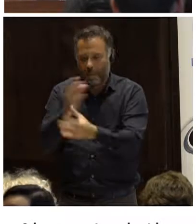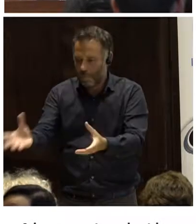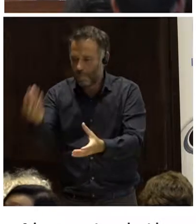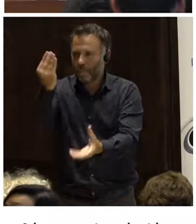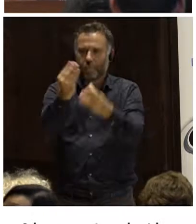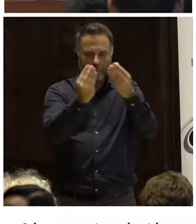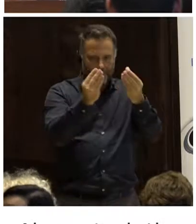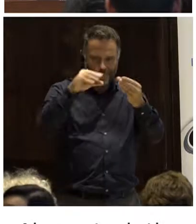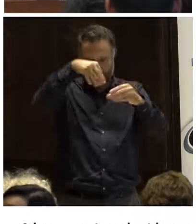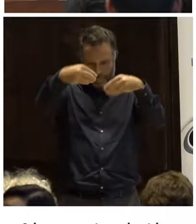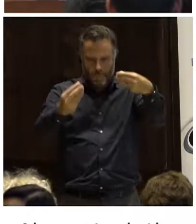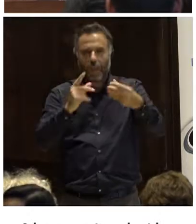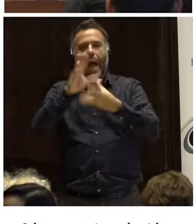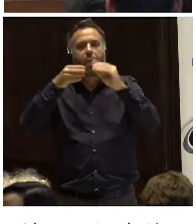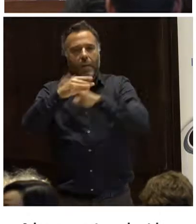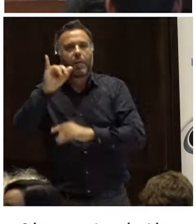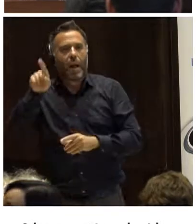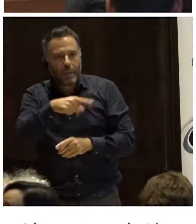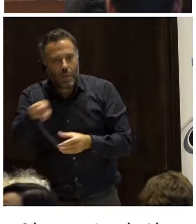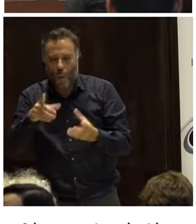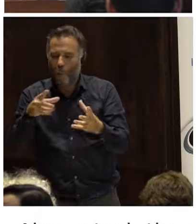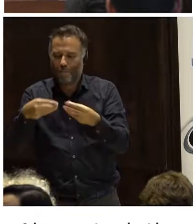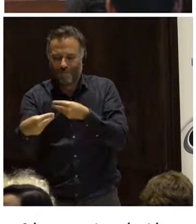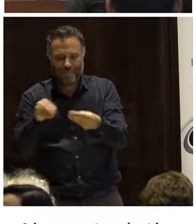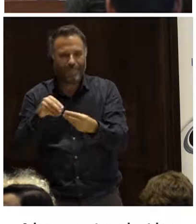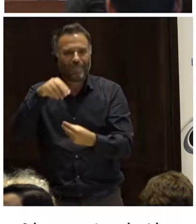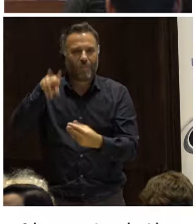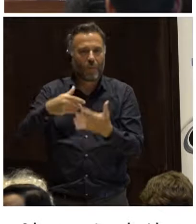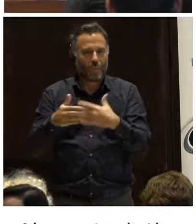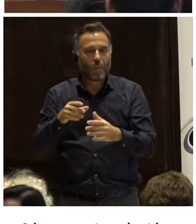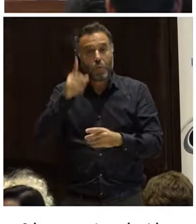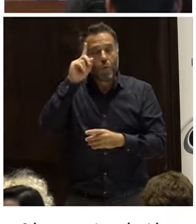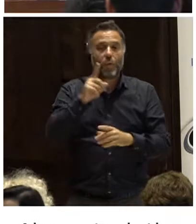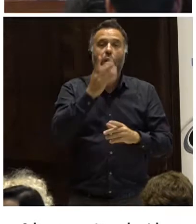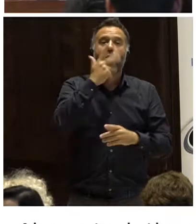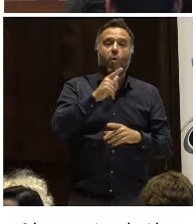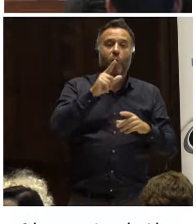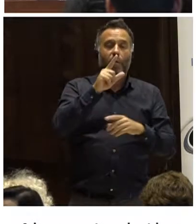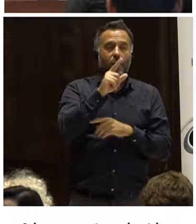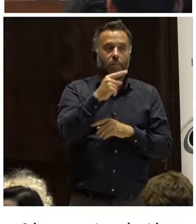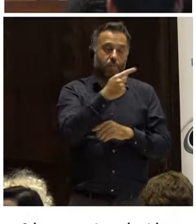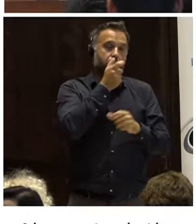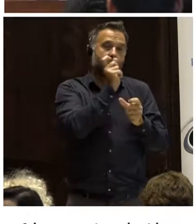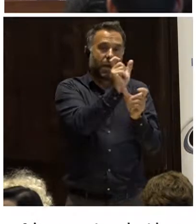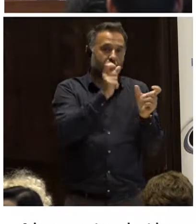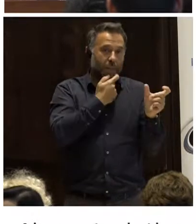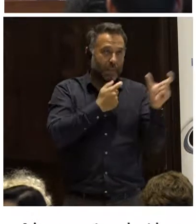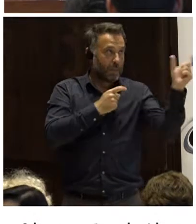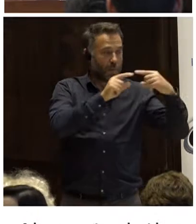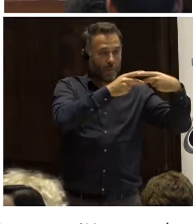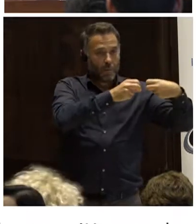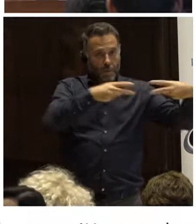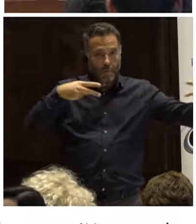is IQ. Perhaps you know IQ in Alicante, which is an interesting institution here